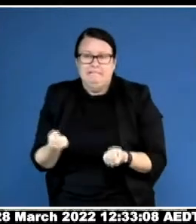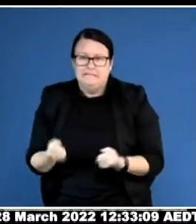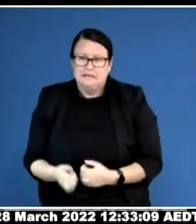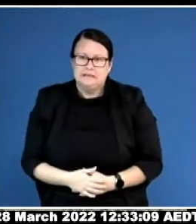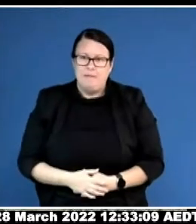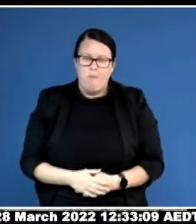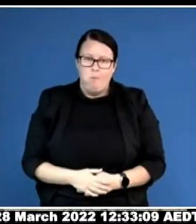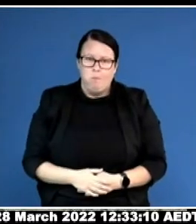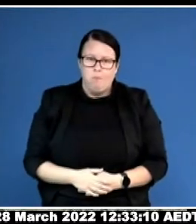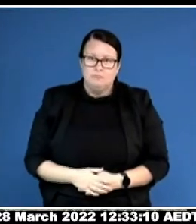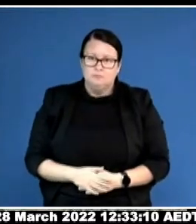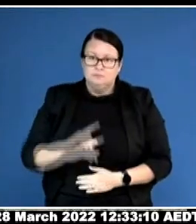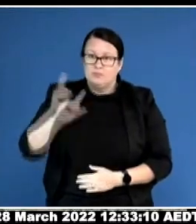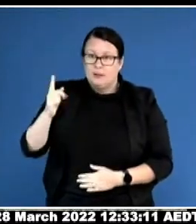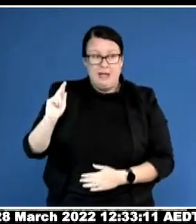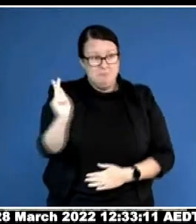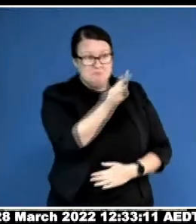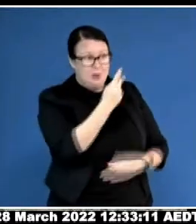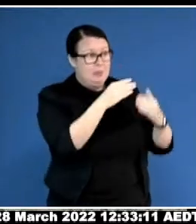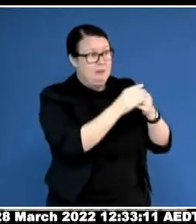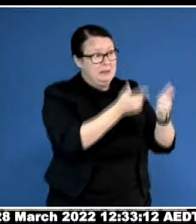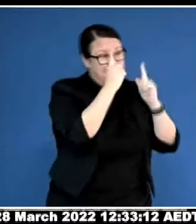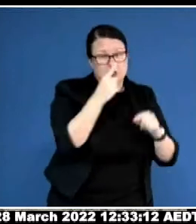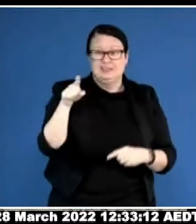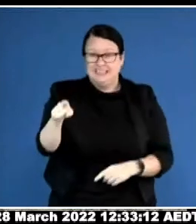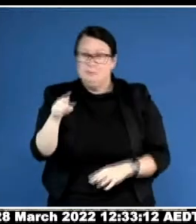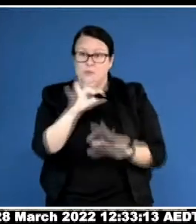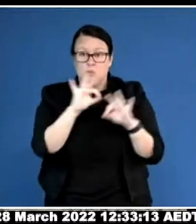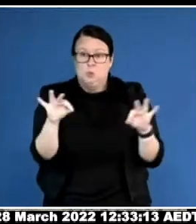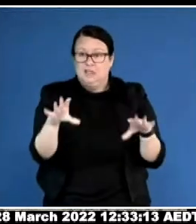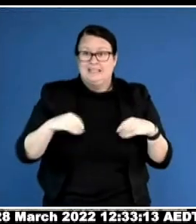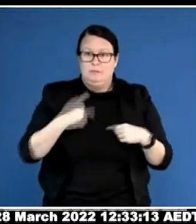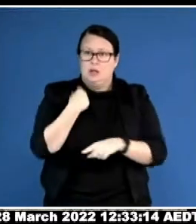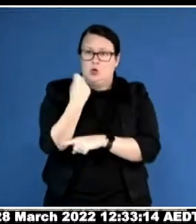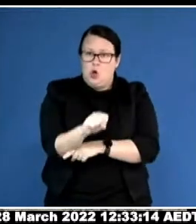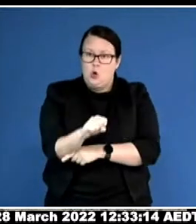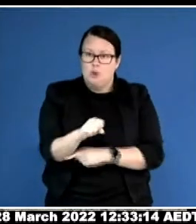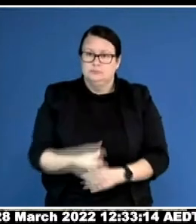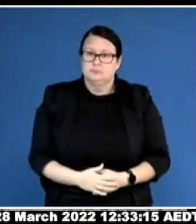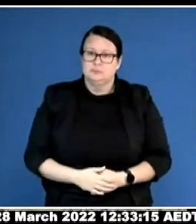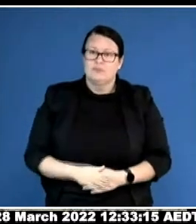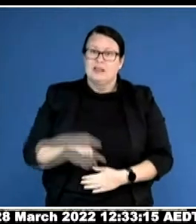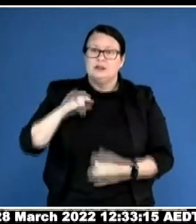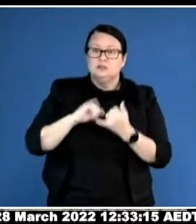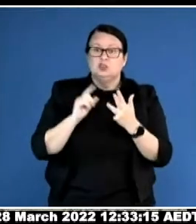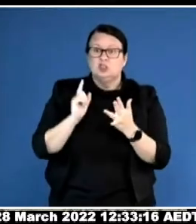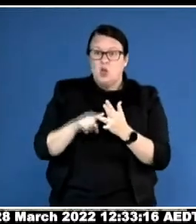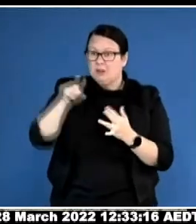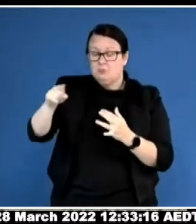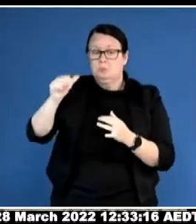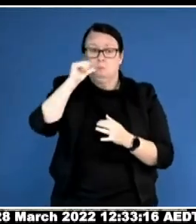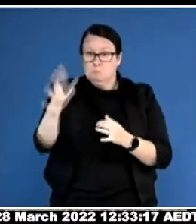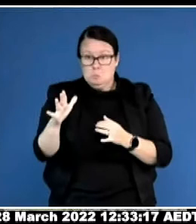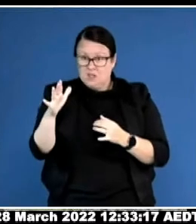they wouldn't take no for an answer. We ended up with a joint bank account, but I flat out refused to have my pension put into his joint bank account where he